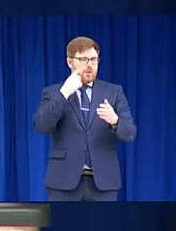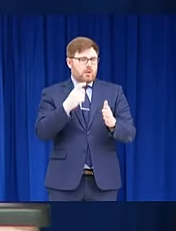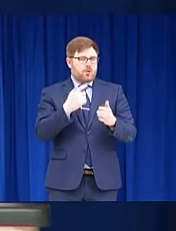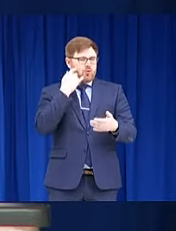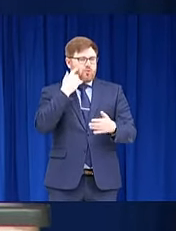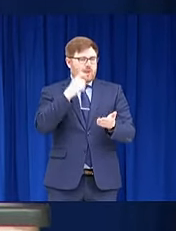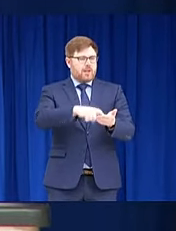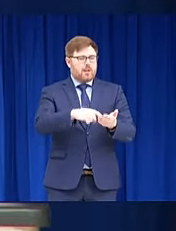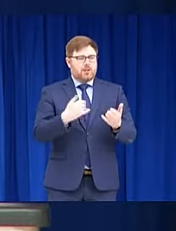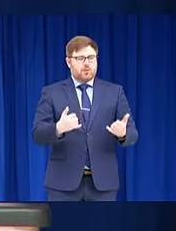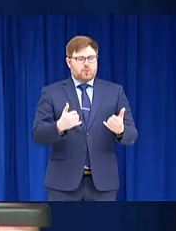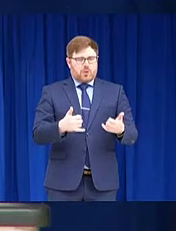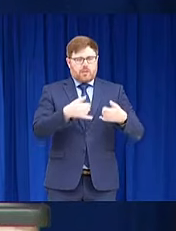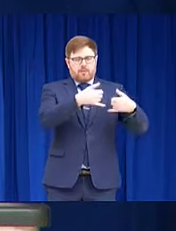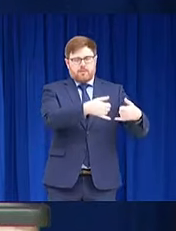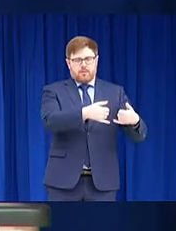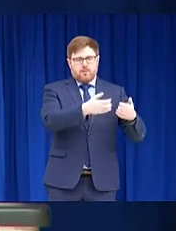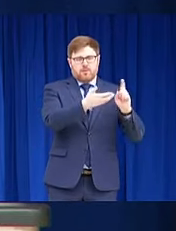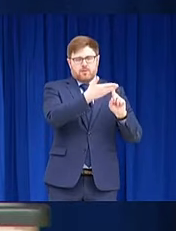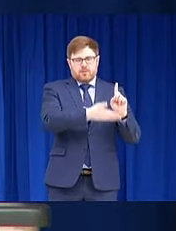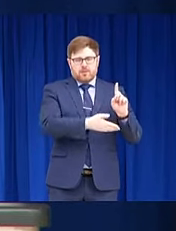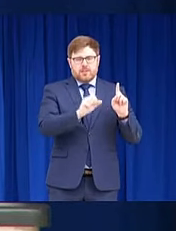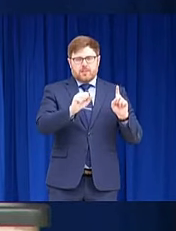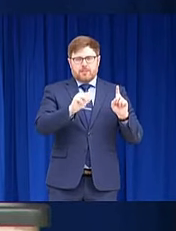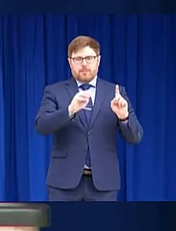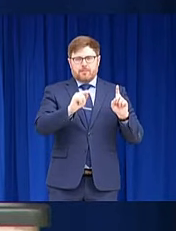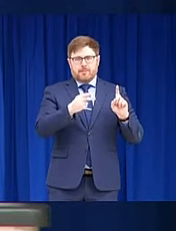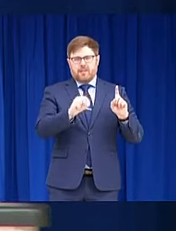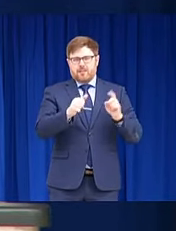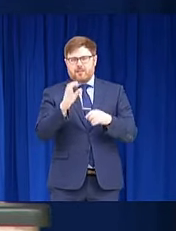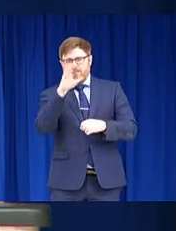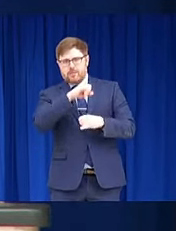working daily to bridge the data gap. We need that.